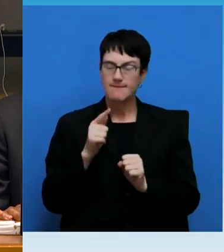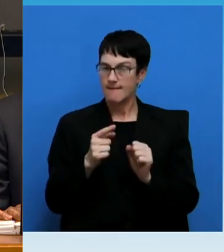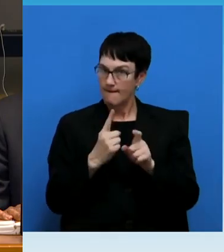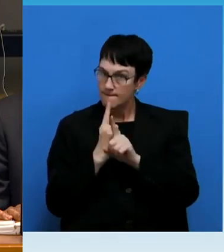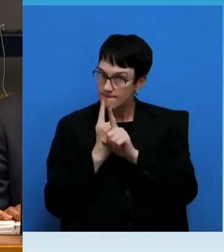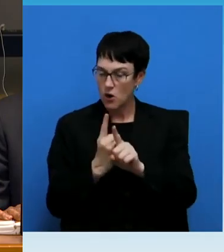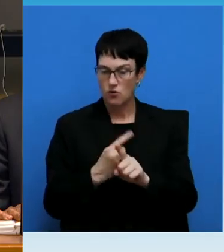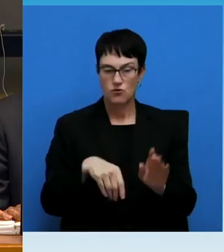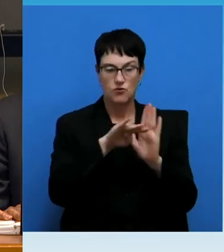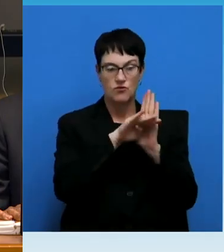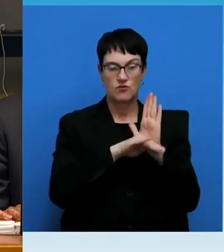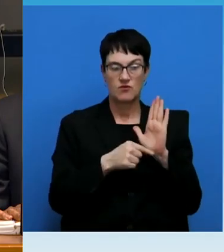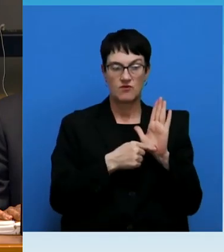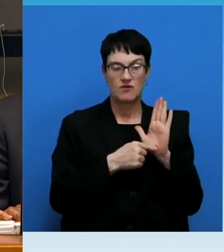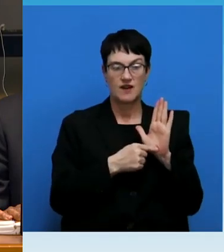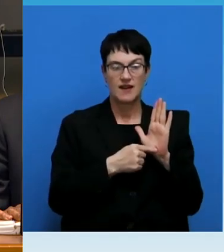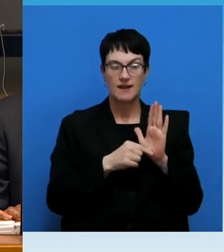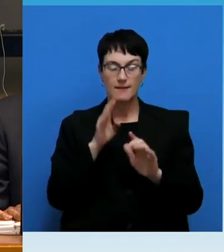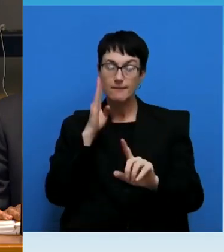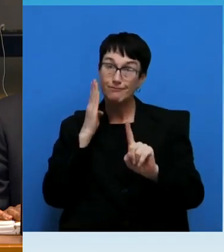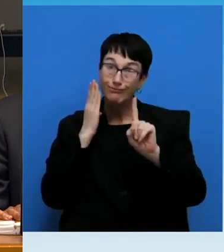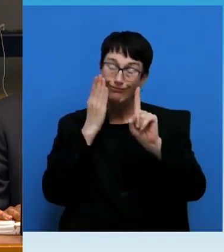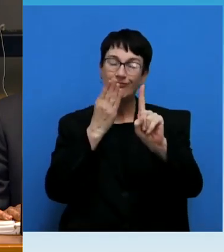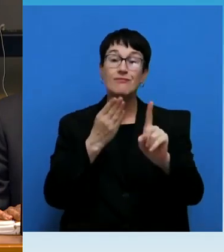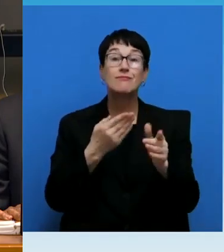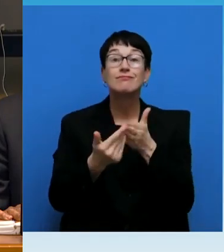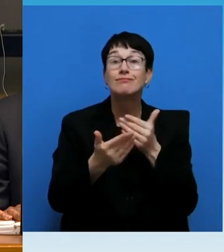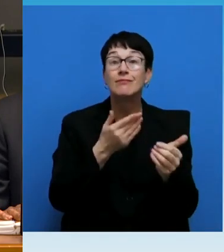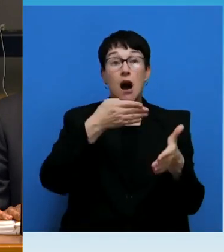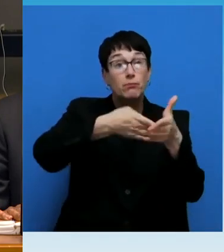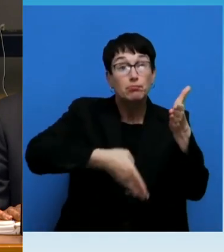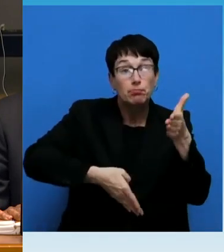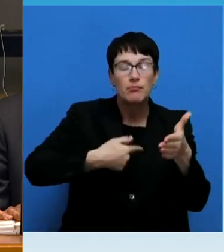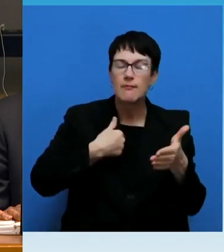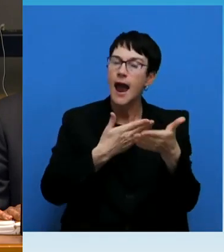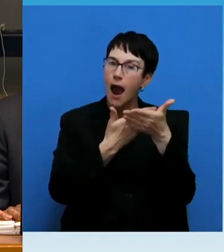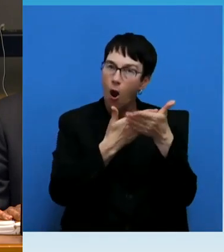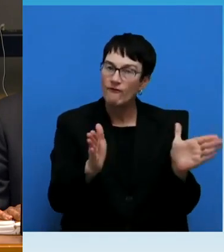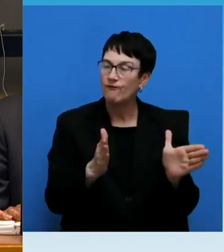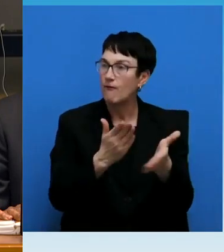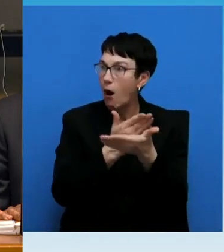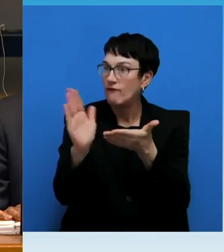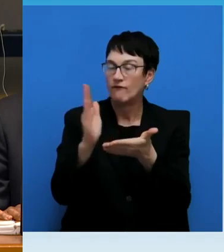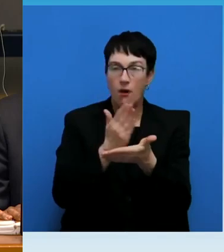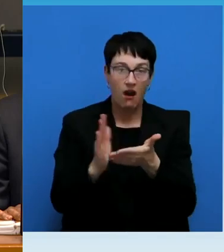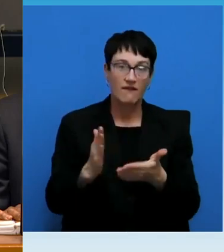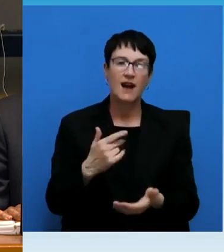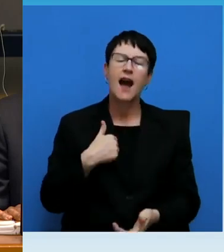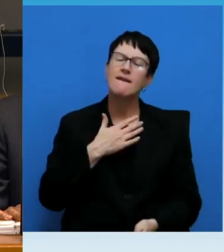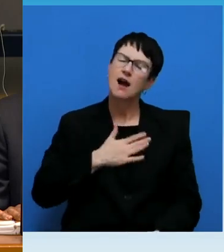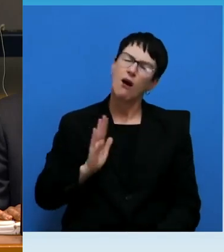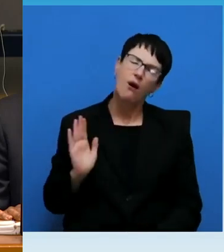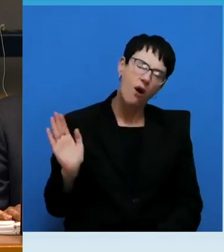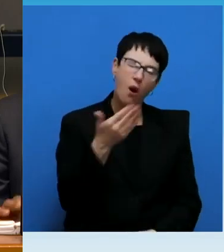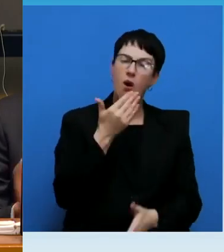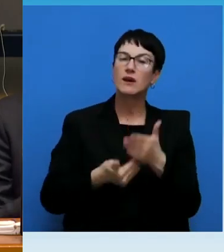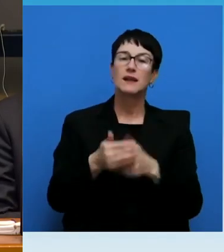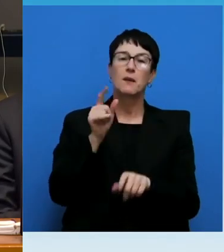with disability can proudly say, I matter, I belong, I decide. I thank you.